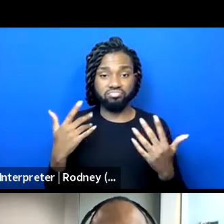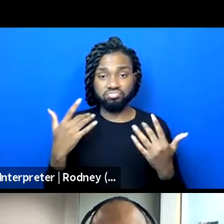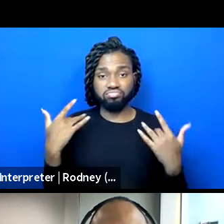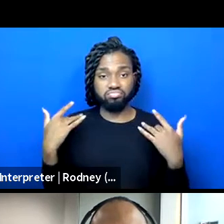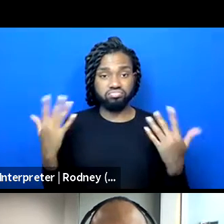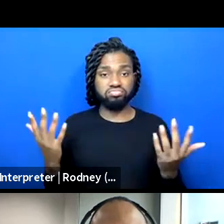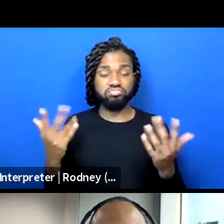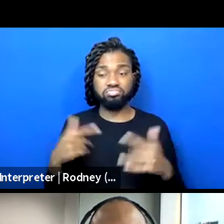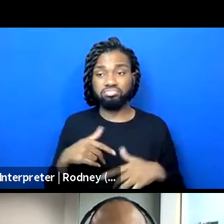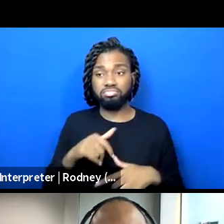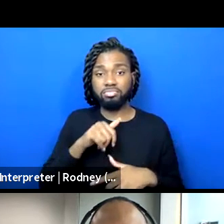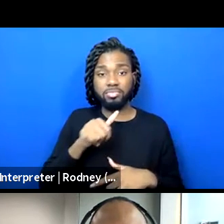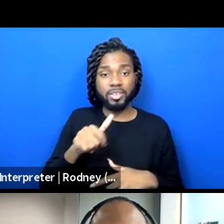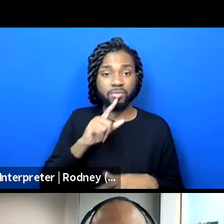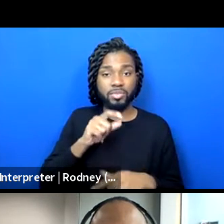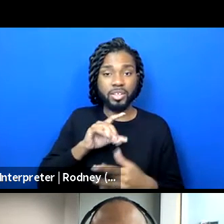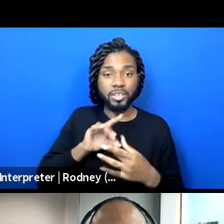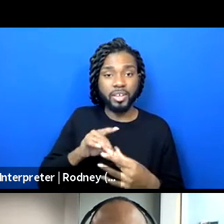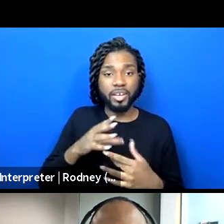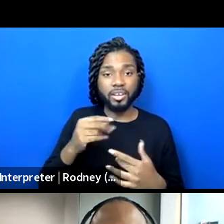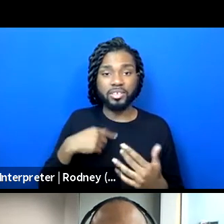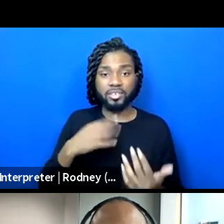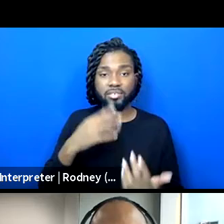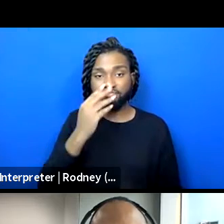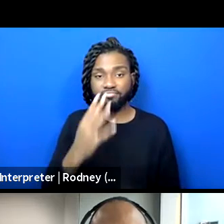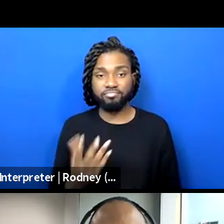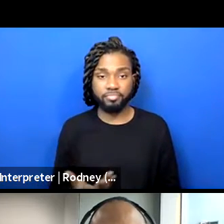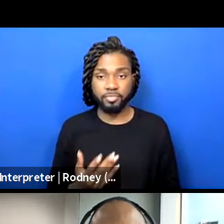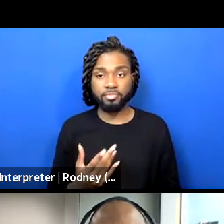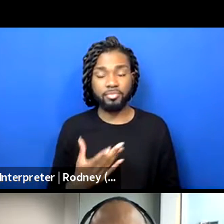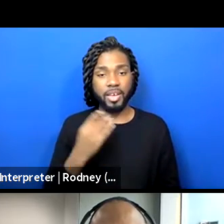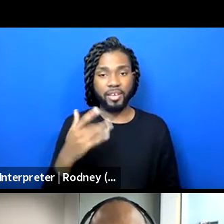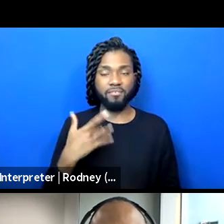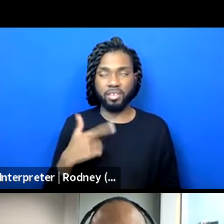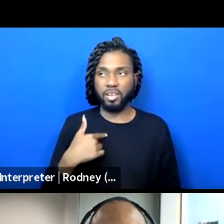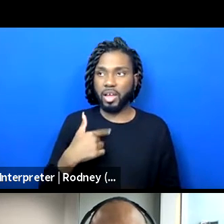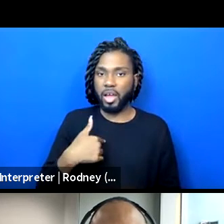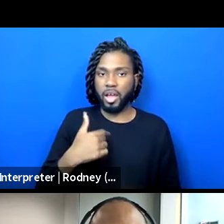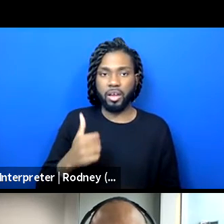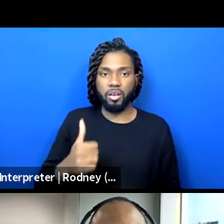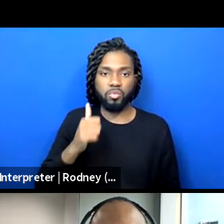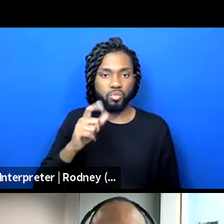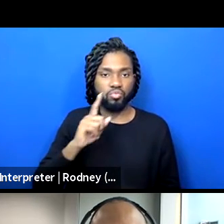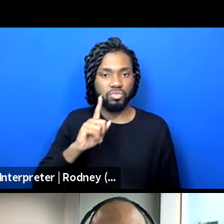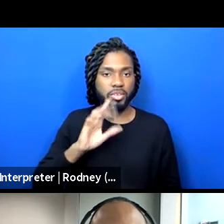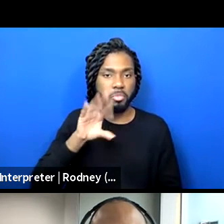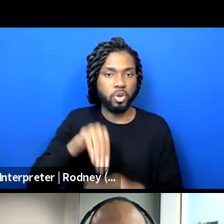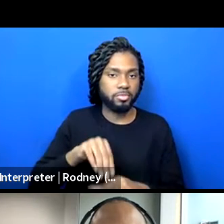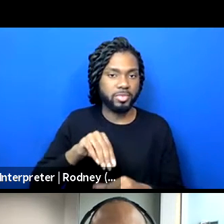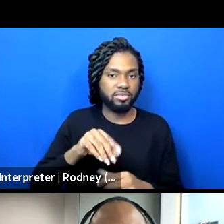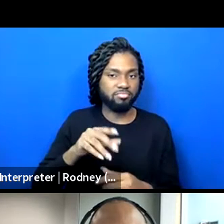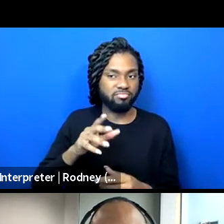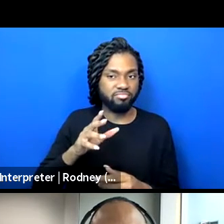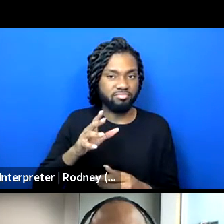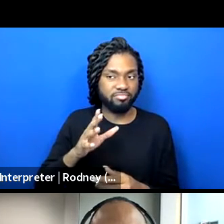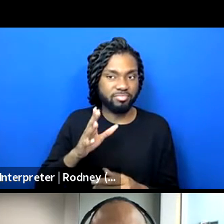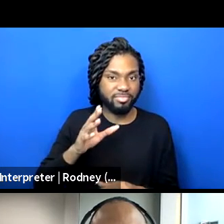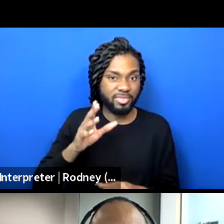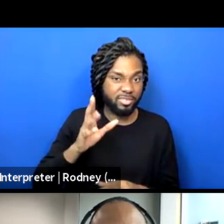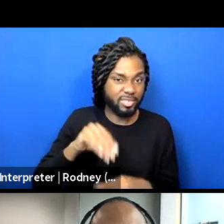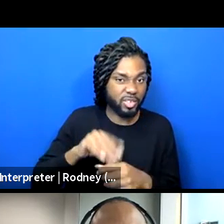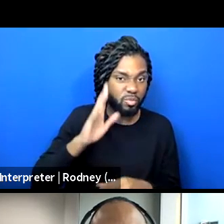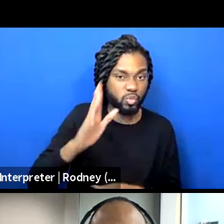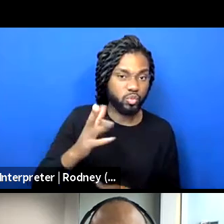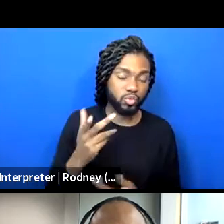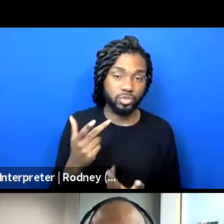disengaged, and apathetic. Not likely to participate in the future. We're individual